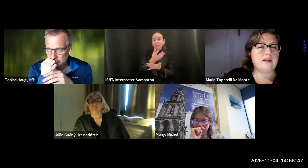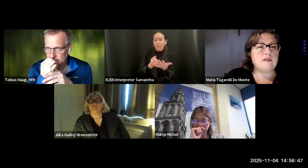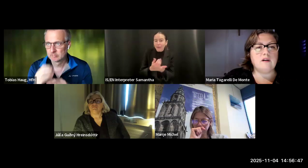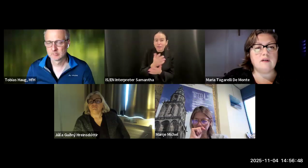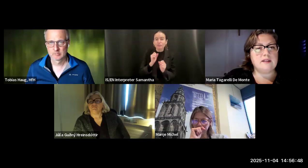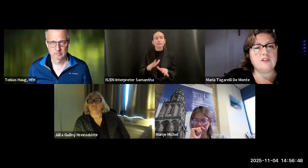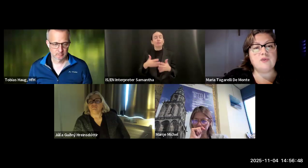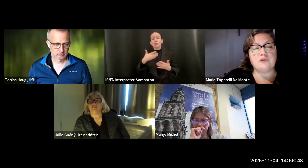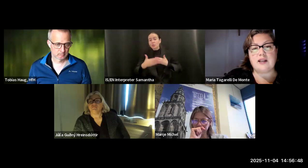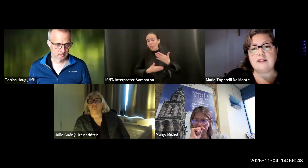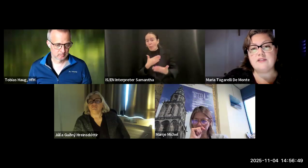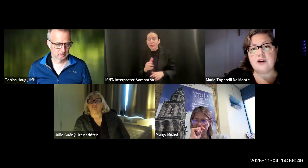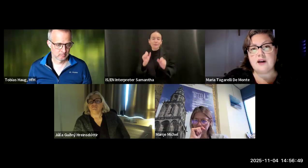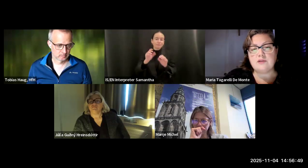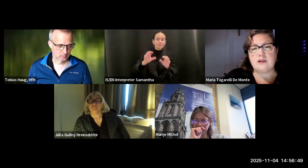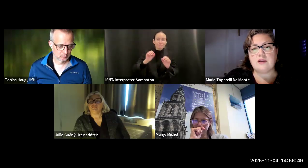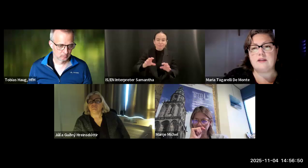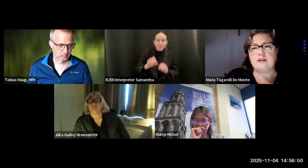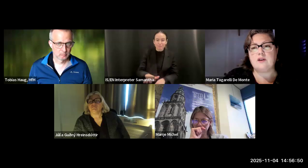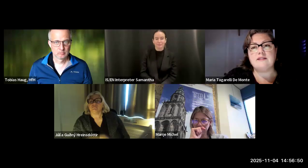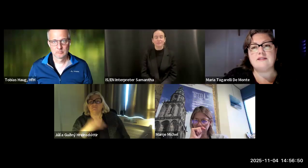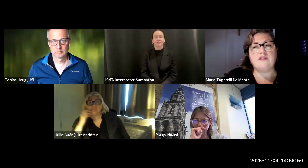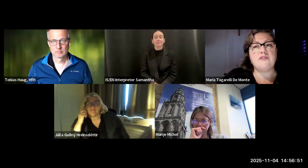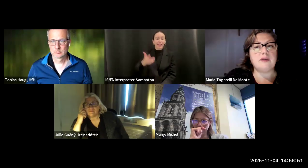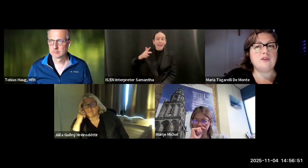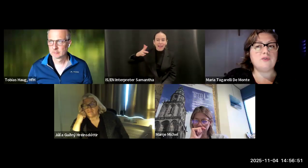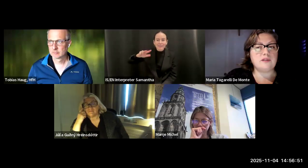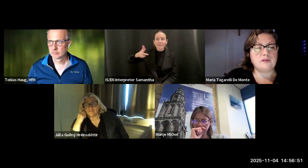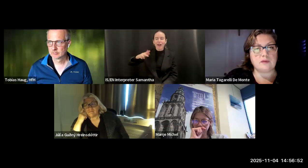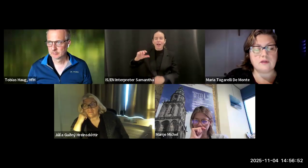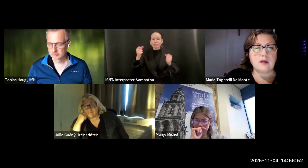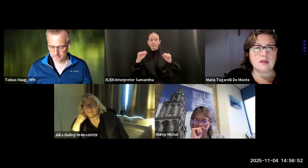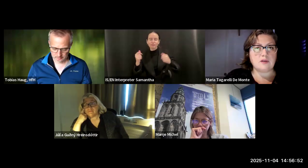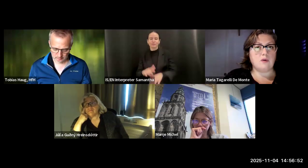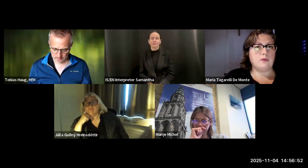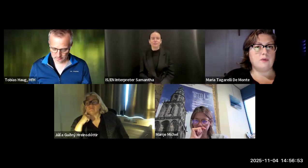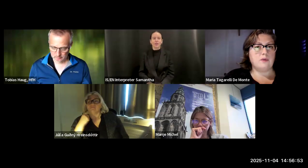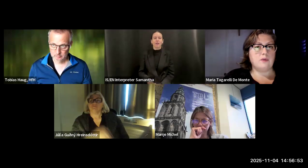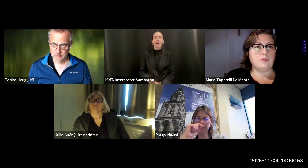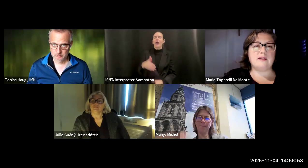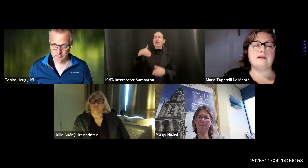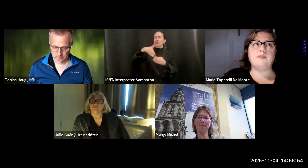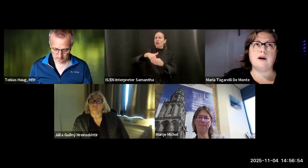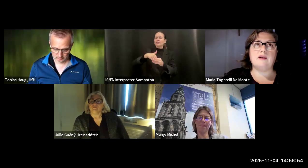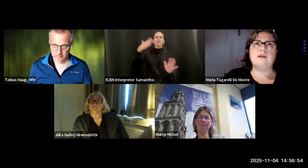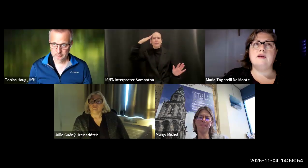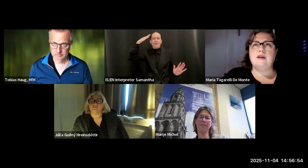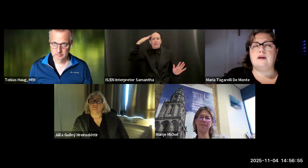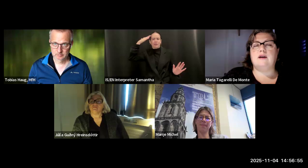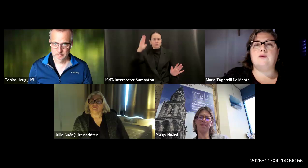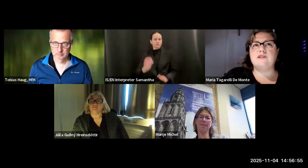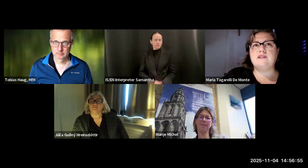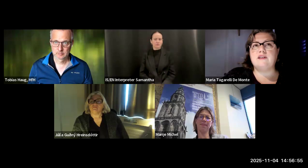with a low rate in the use of classifiers and contents that are familiar to the student. So we are completing the